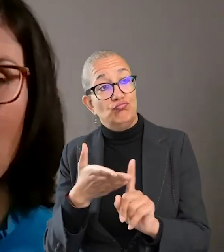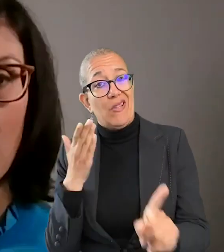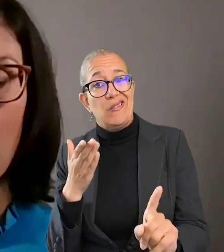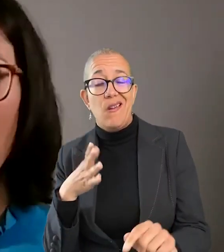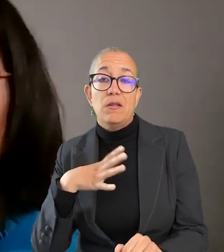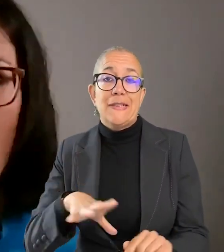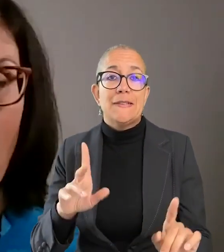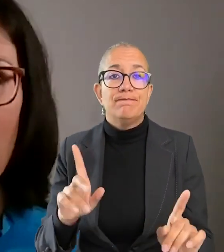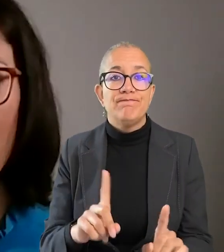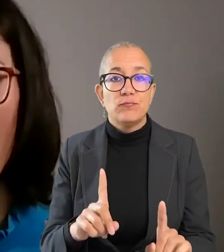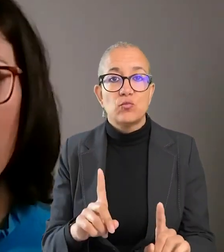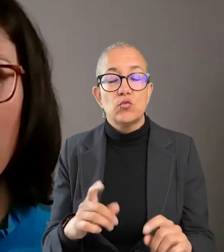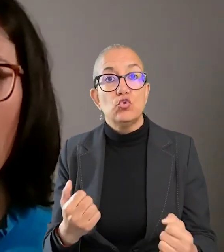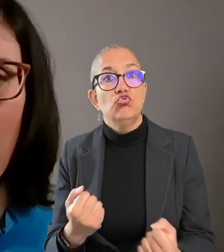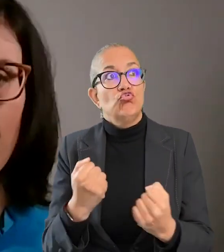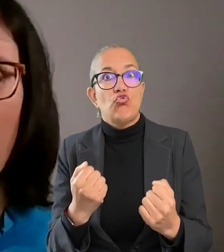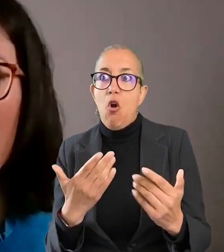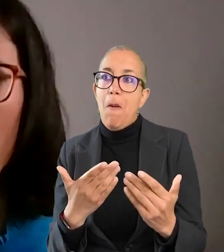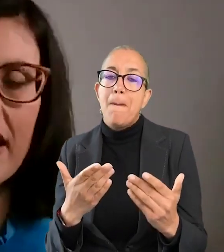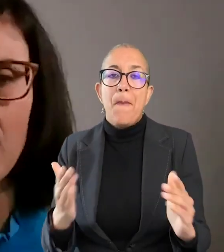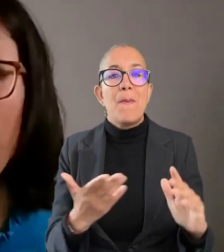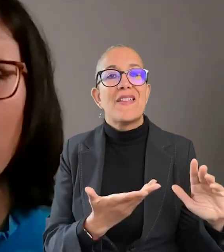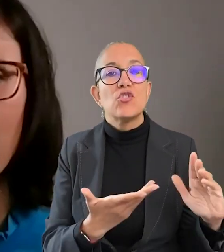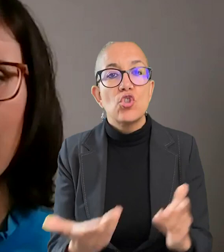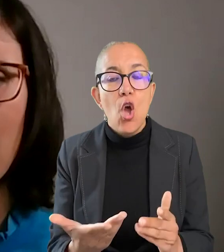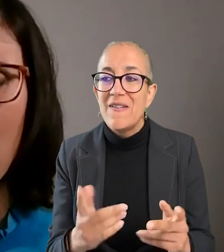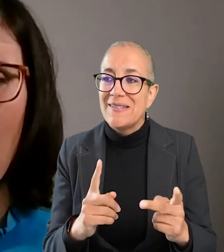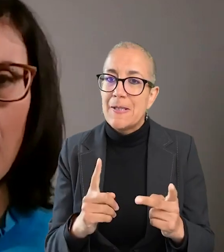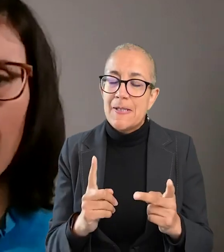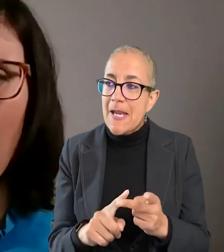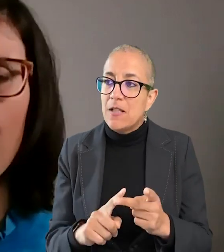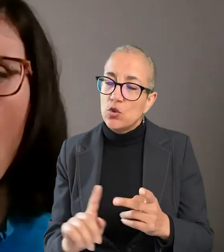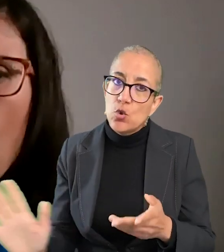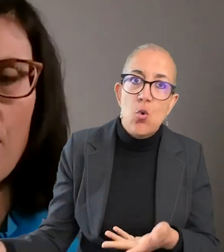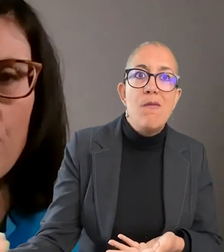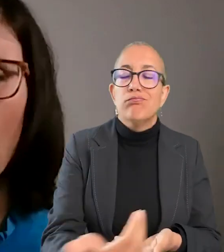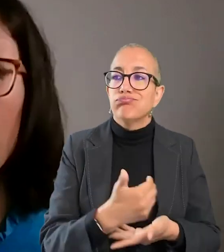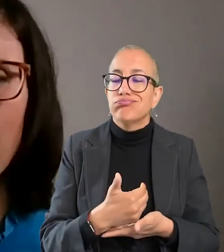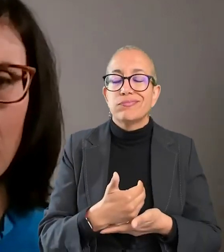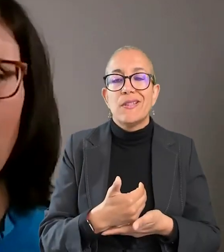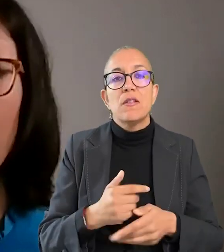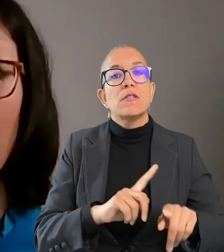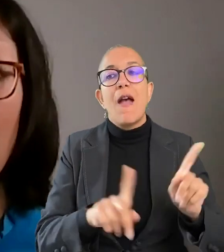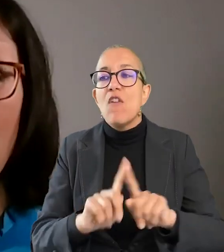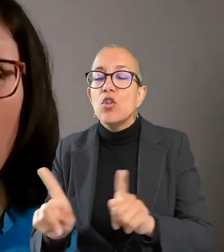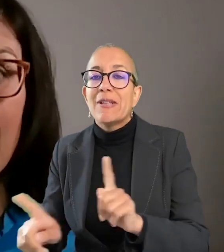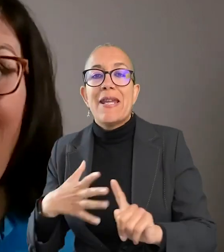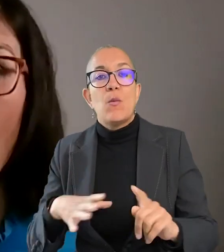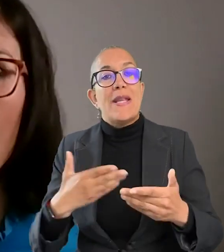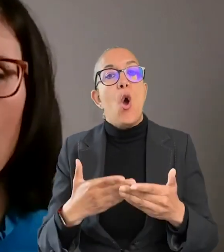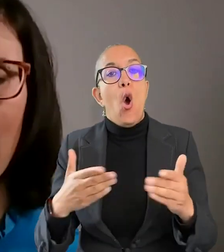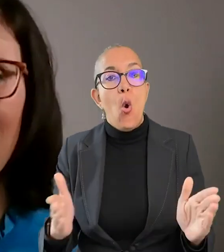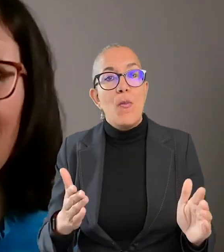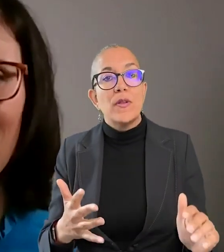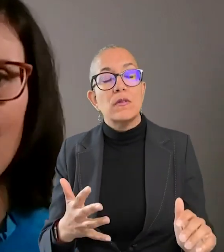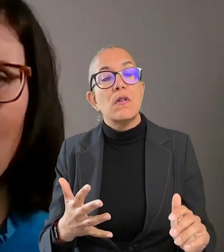have, you know, strong public services, we have to embrace diversity, and we have to have an open, tolerant society that is